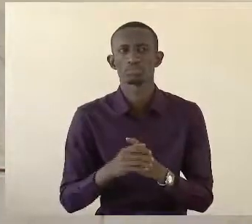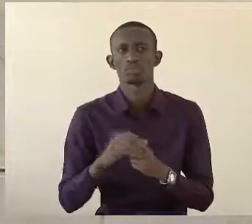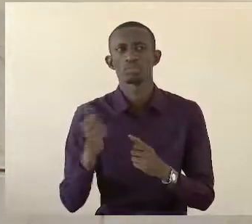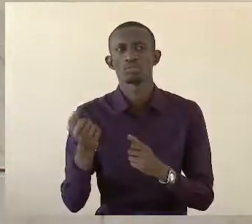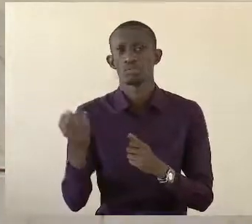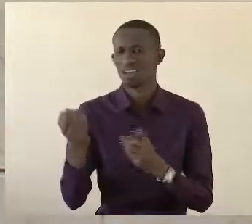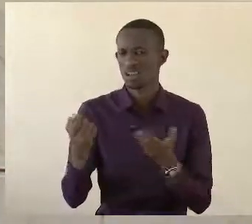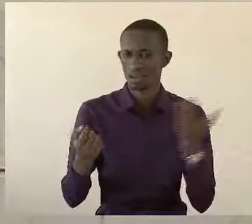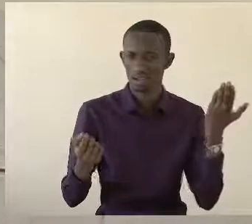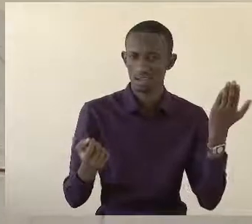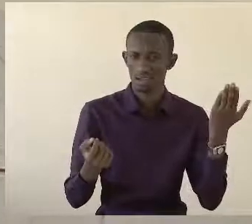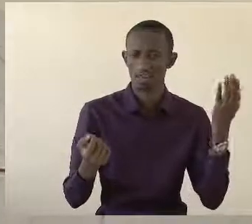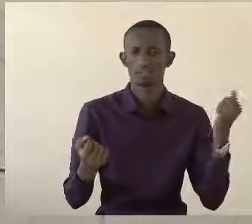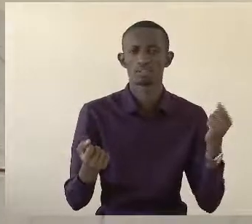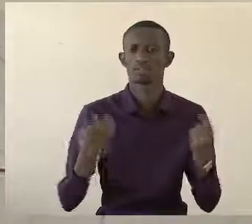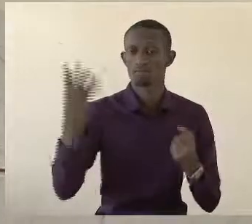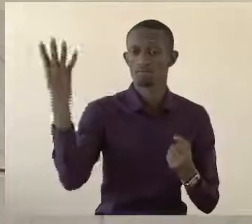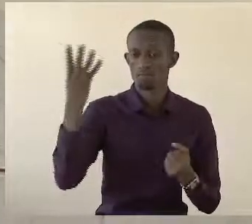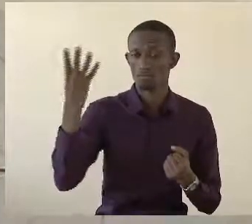So how do we increase the chain?